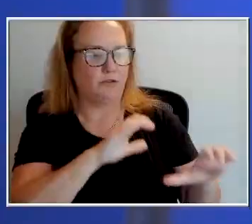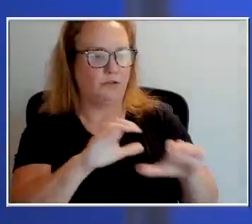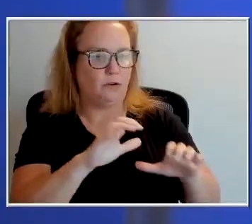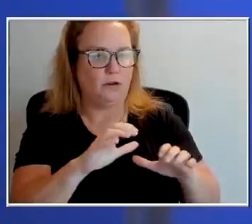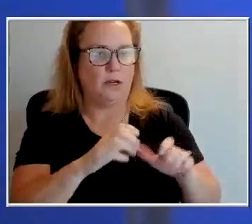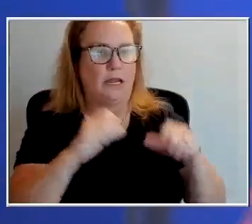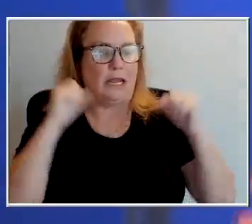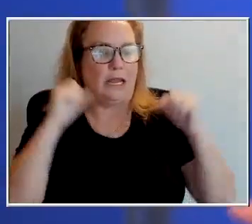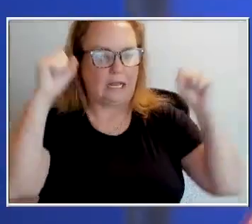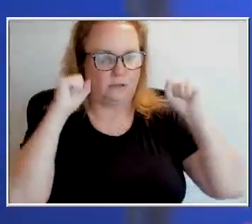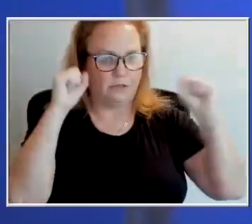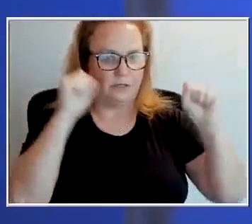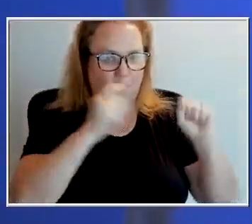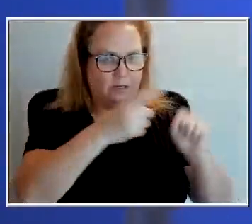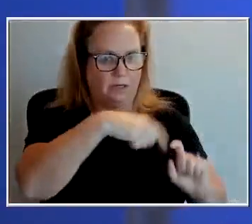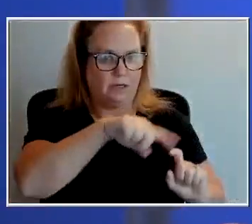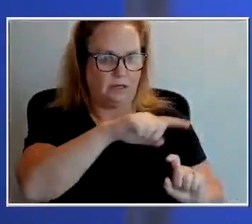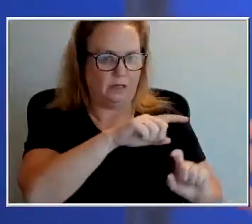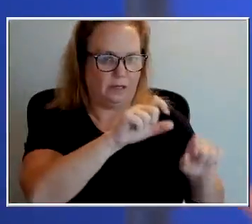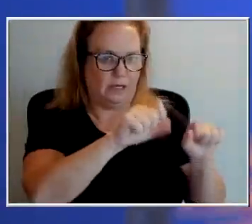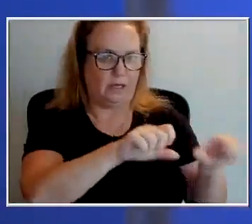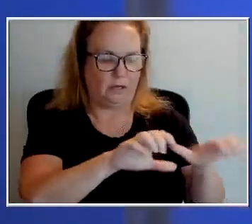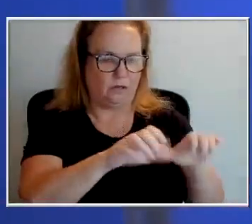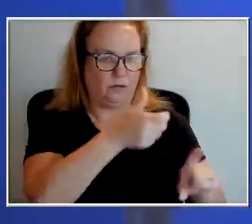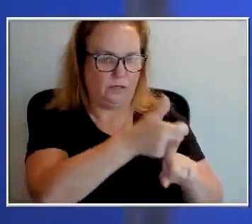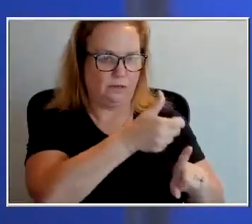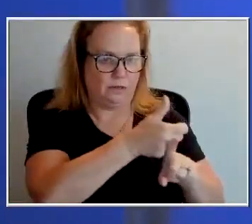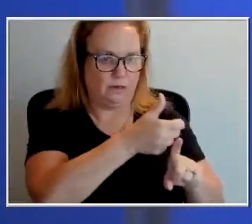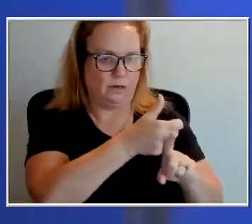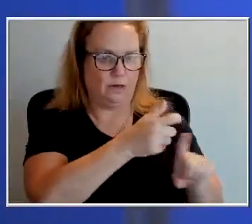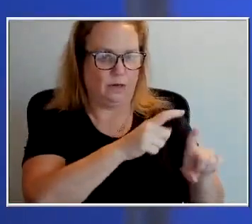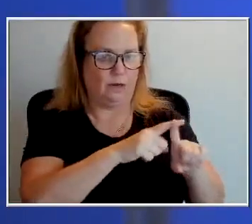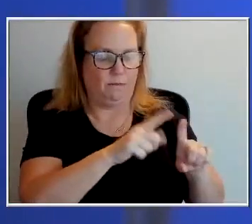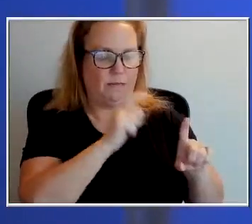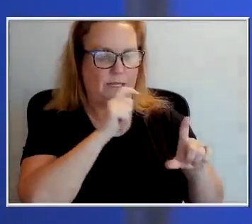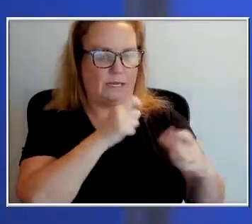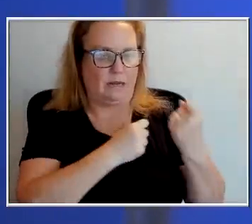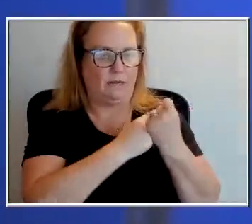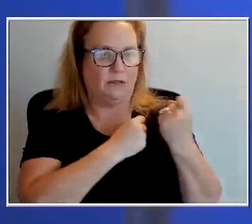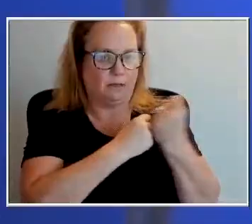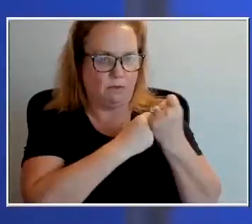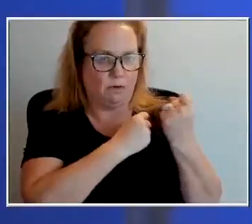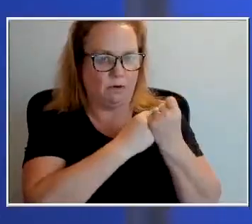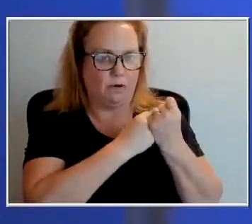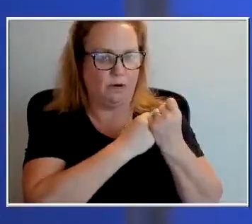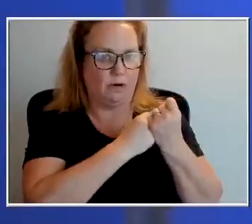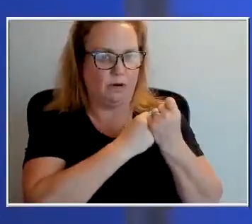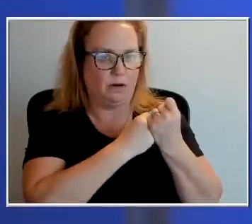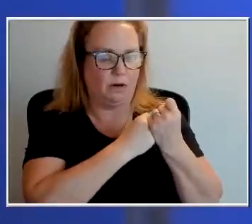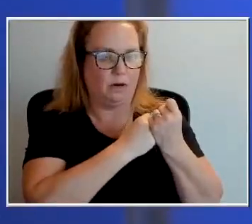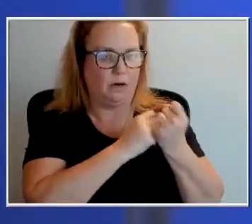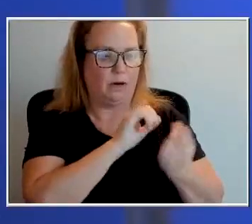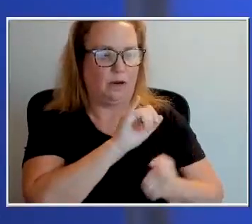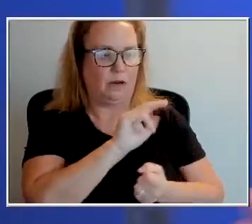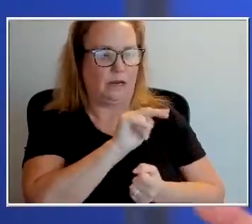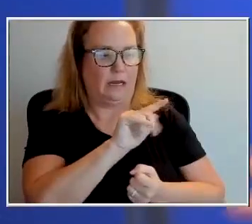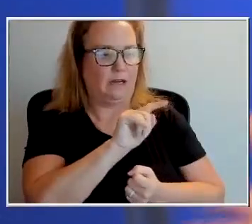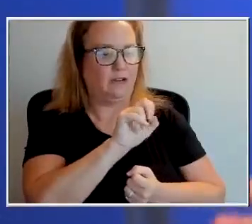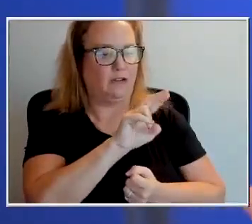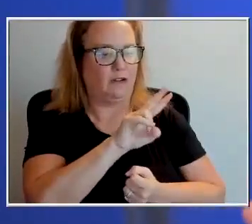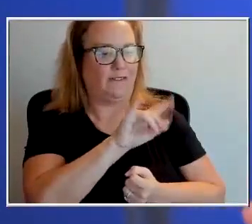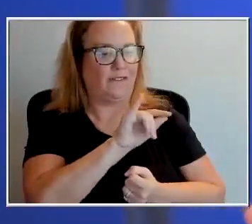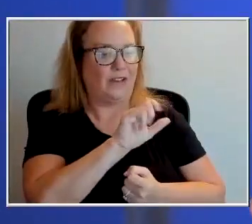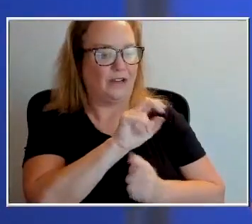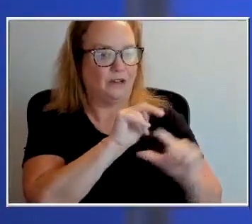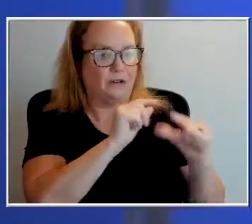exercise. So they could do this on their own, but they didn't have the support of the intervention group. So it can't